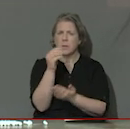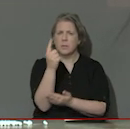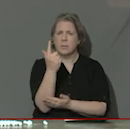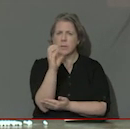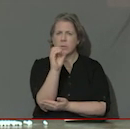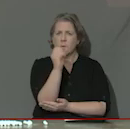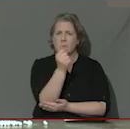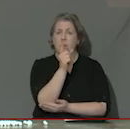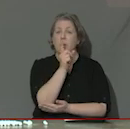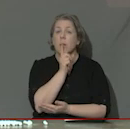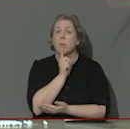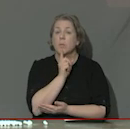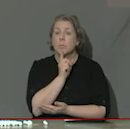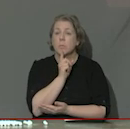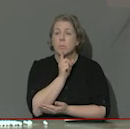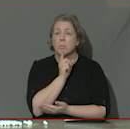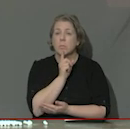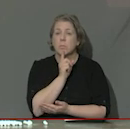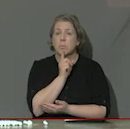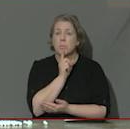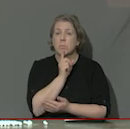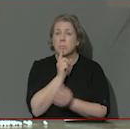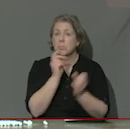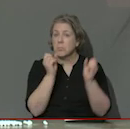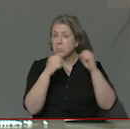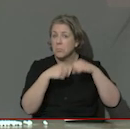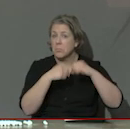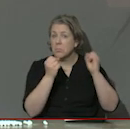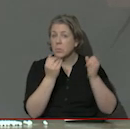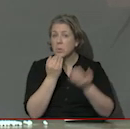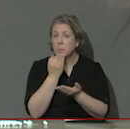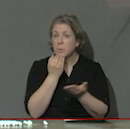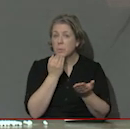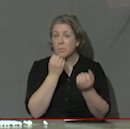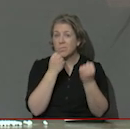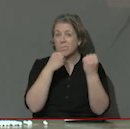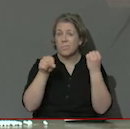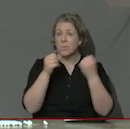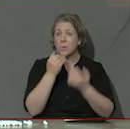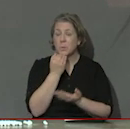9,706,000. Who agrees with him? Who disagrees?